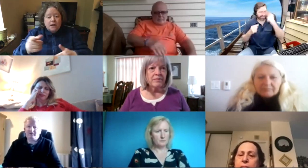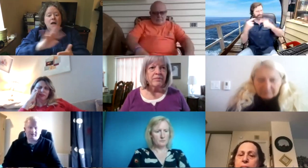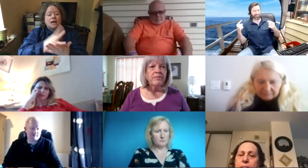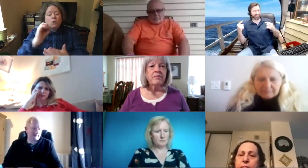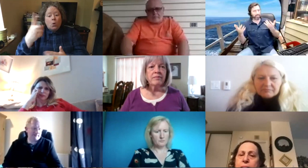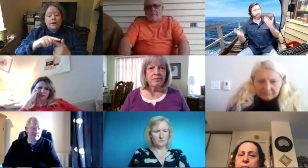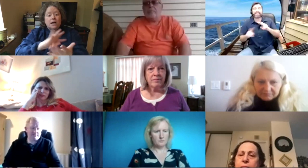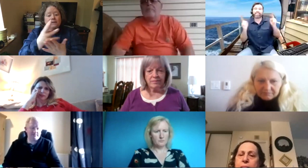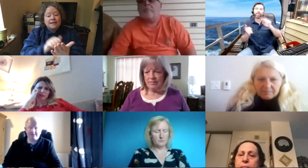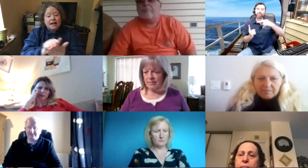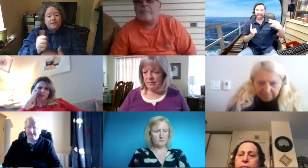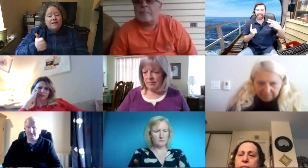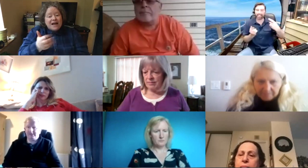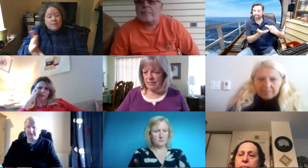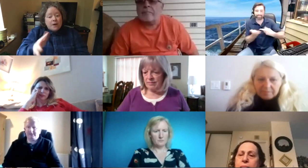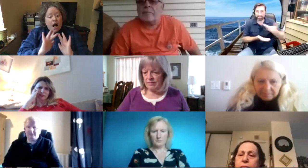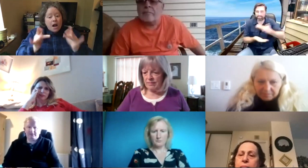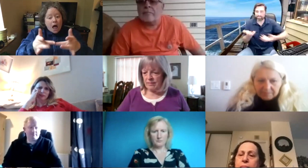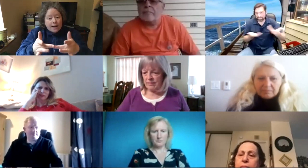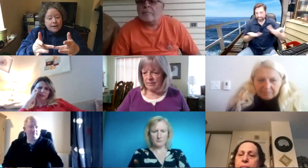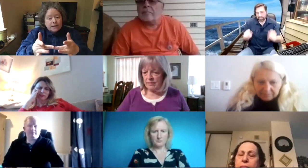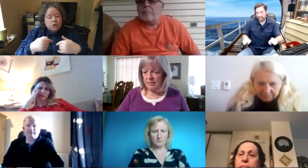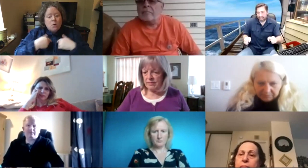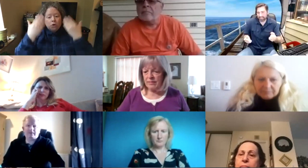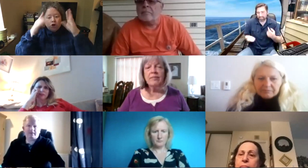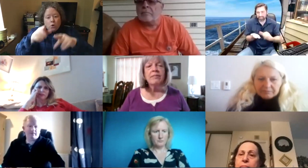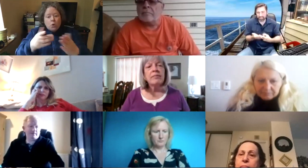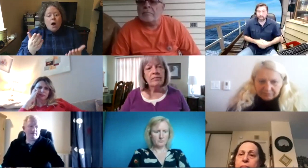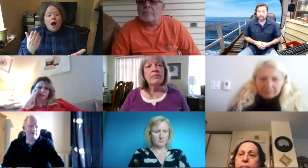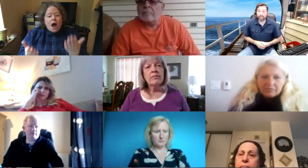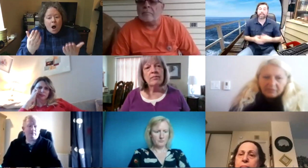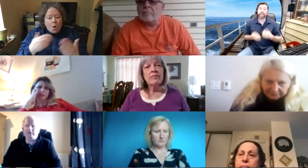Now, there is a census online for 1911 and